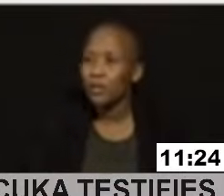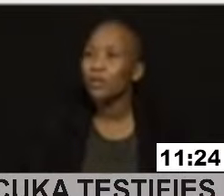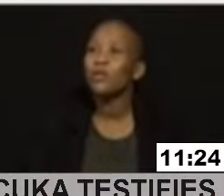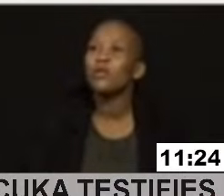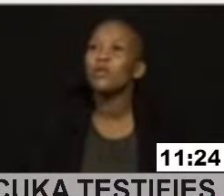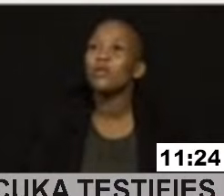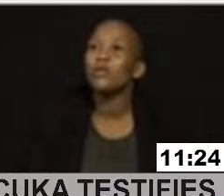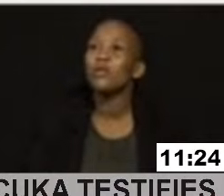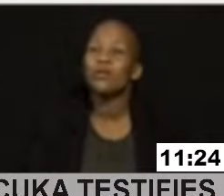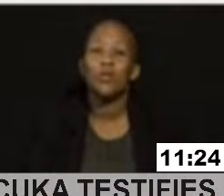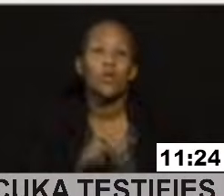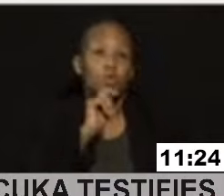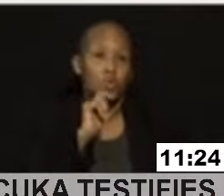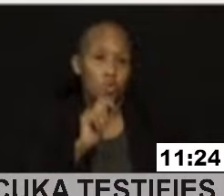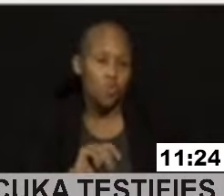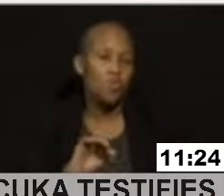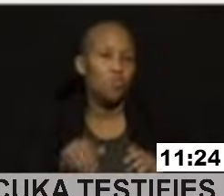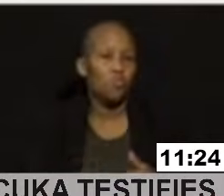had a challenge.